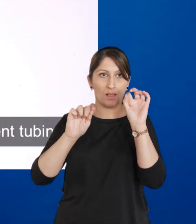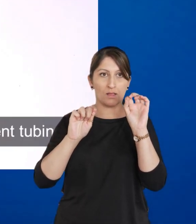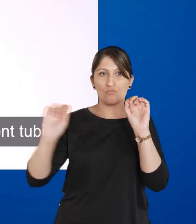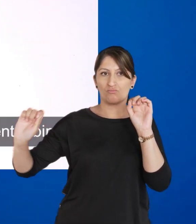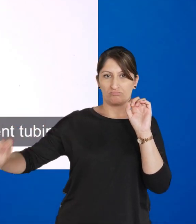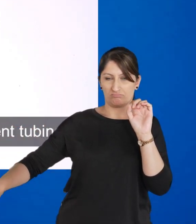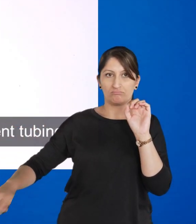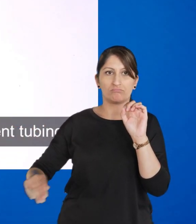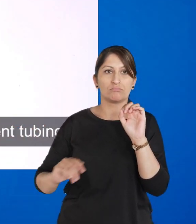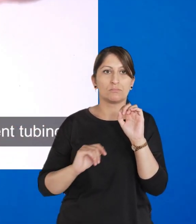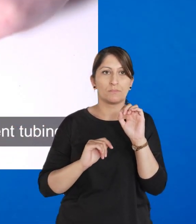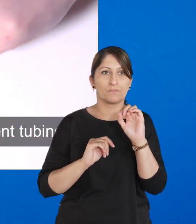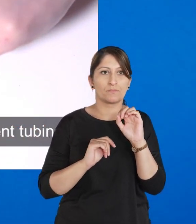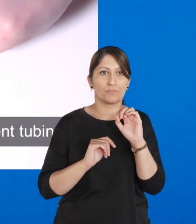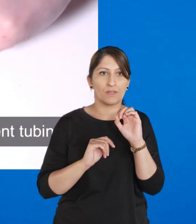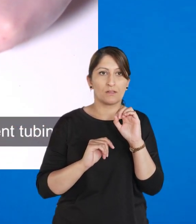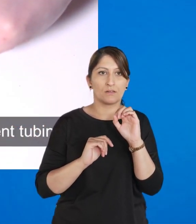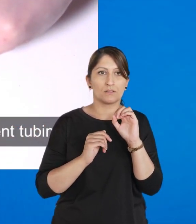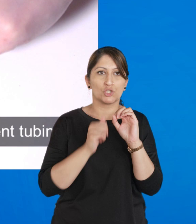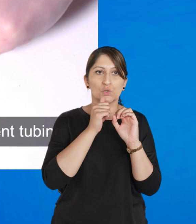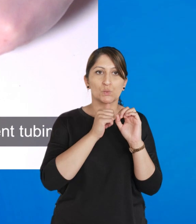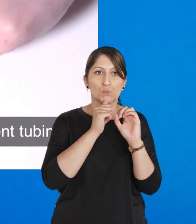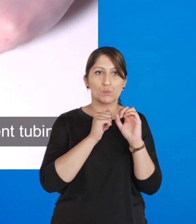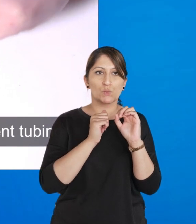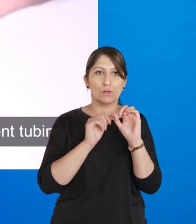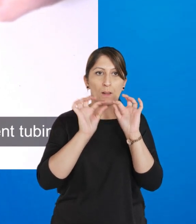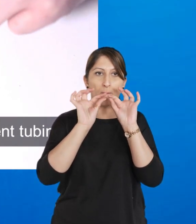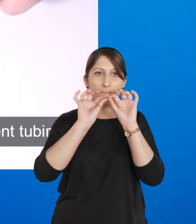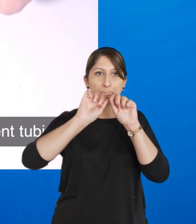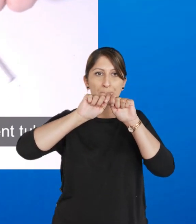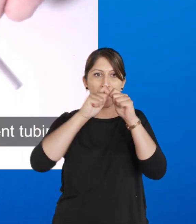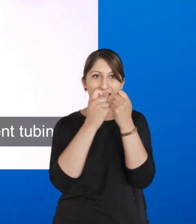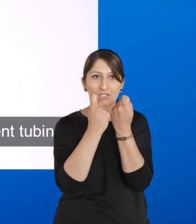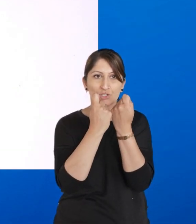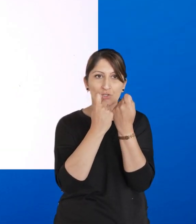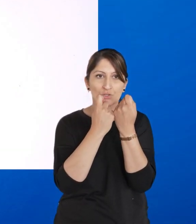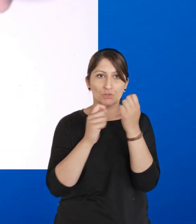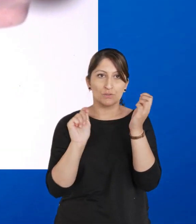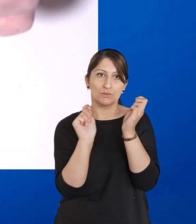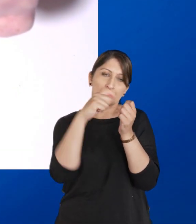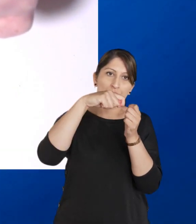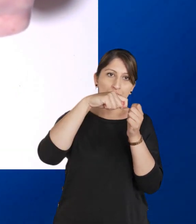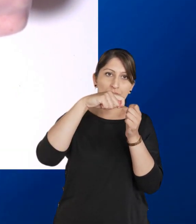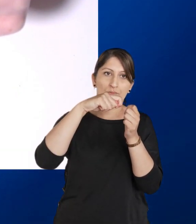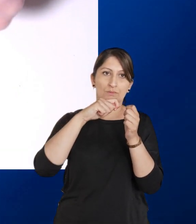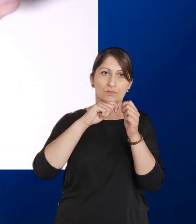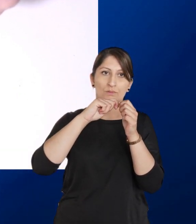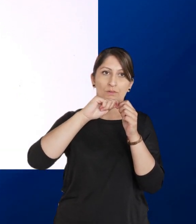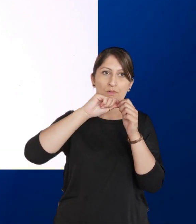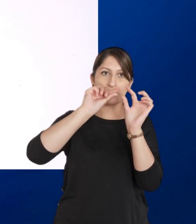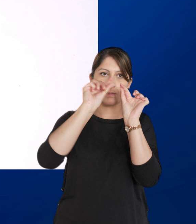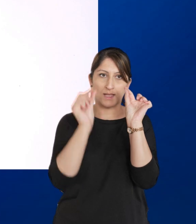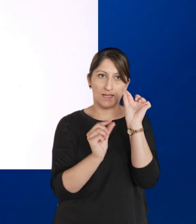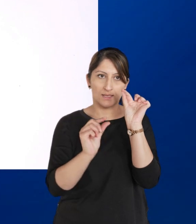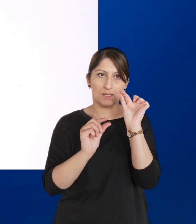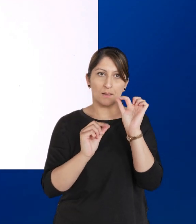Put the old tubing to one side, then using a piece of pre-bent tubing, cut the shorter end to a taper to allow